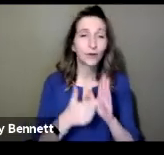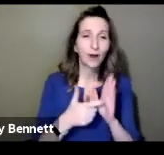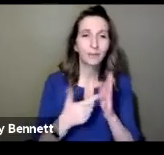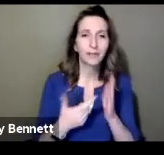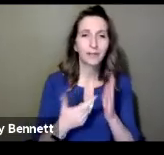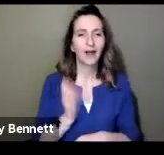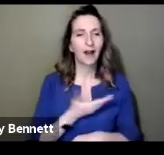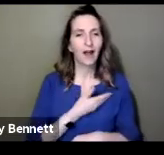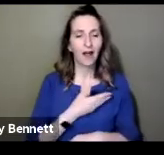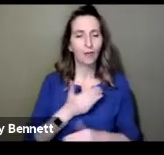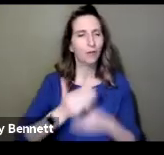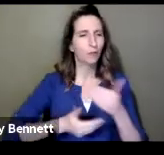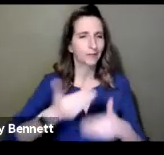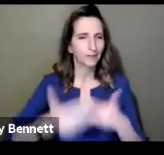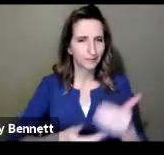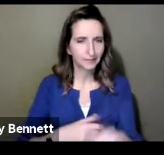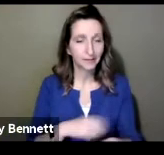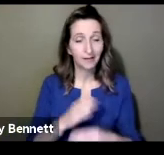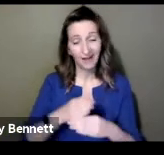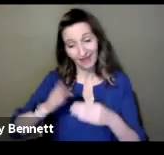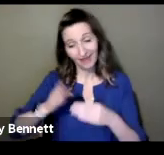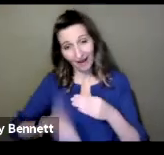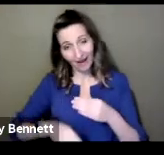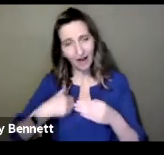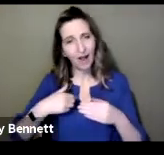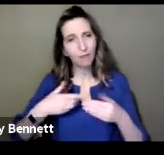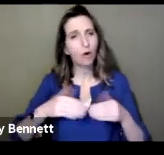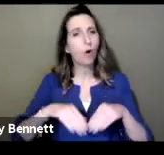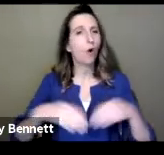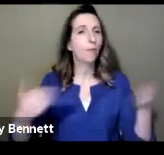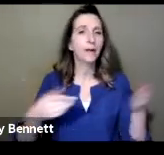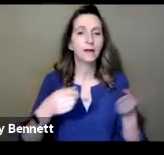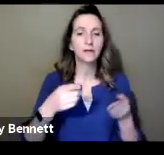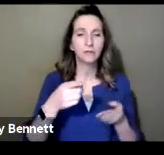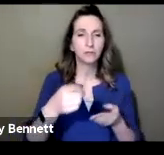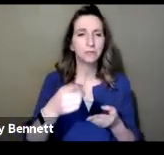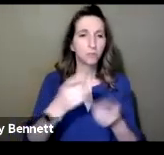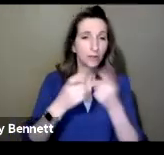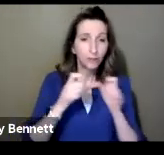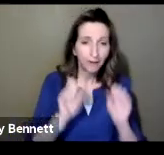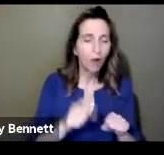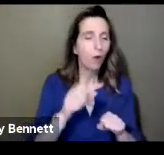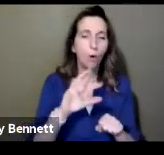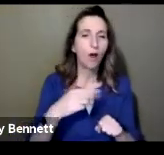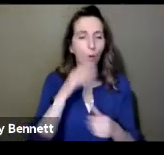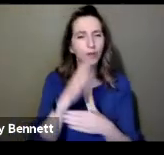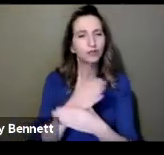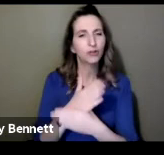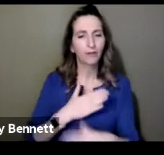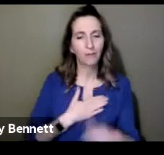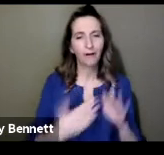open the floor at the end if anyone have any questions or share my contact information for you at the end.